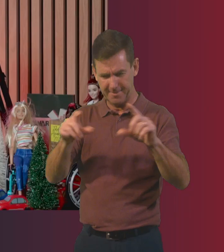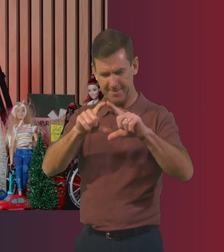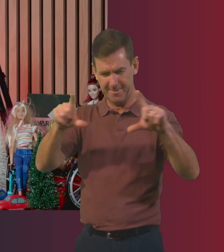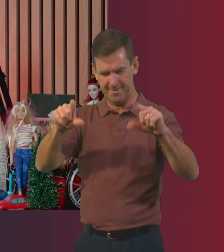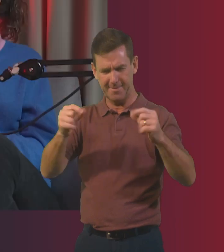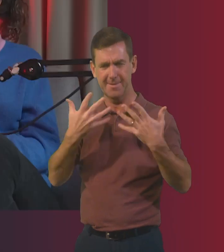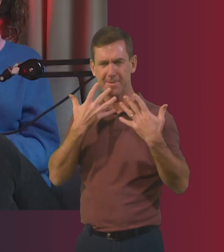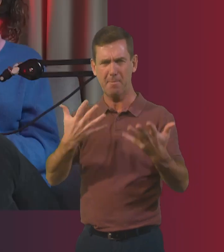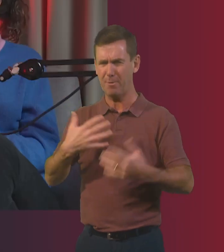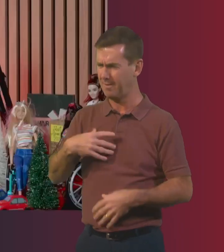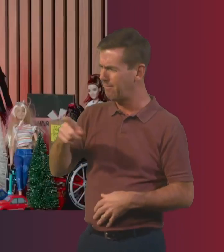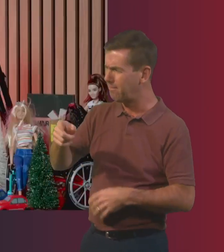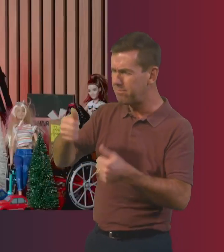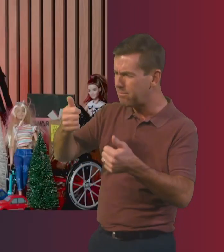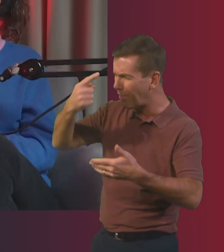guy. Cool.